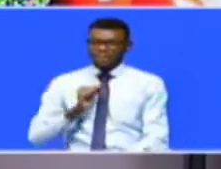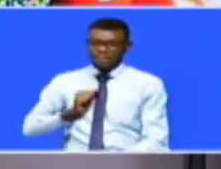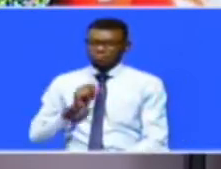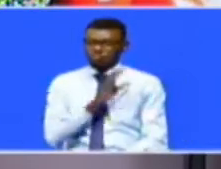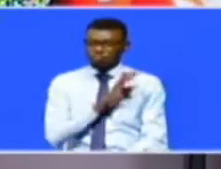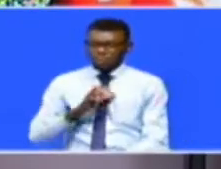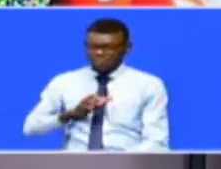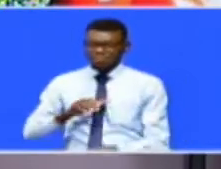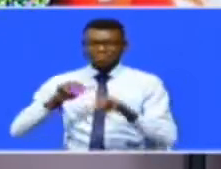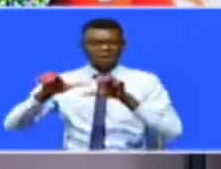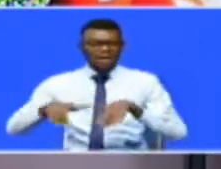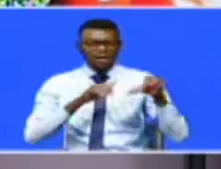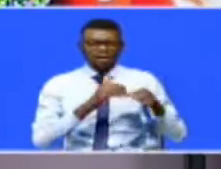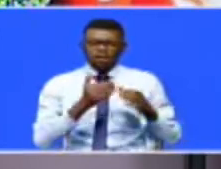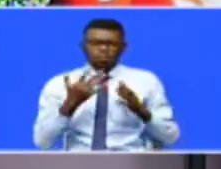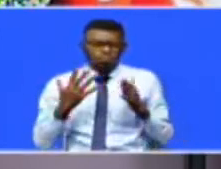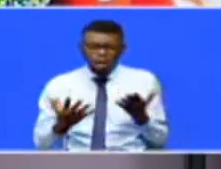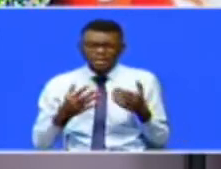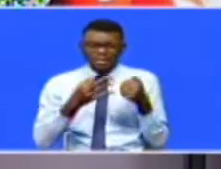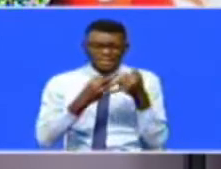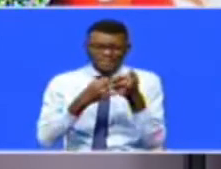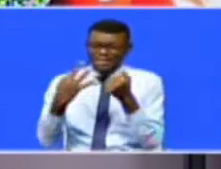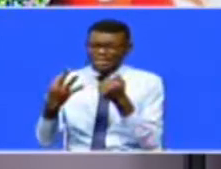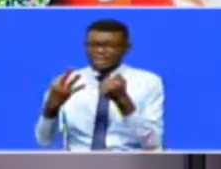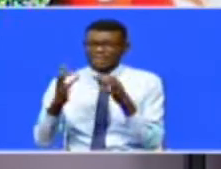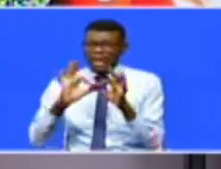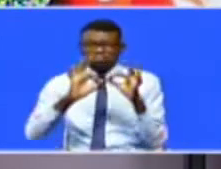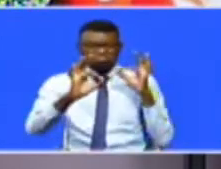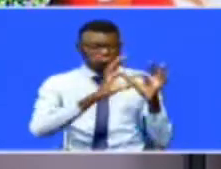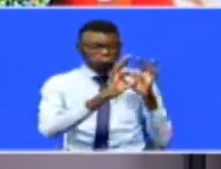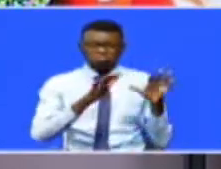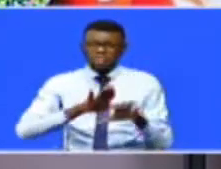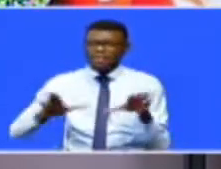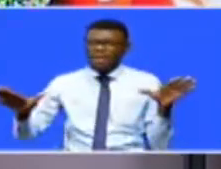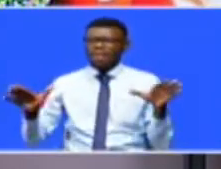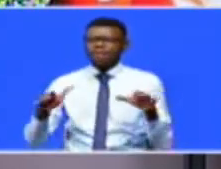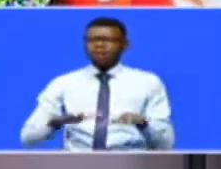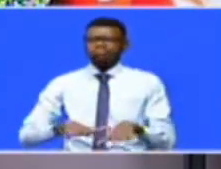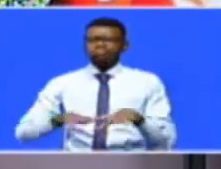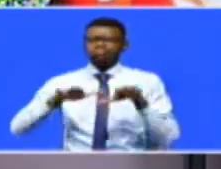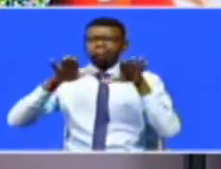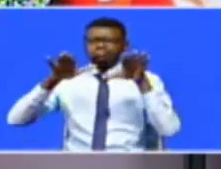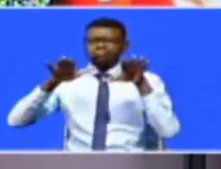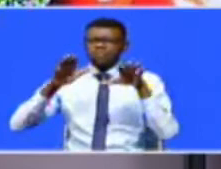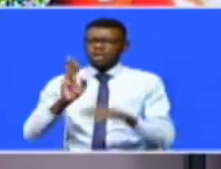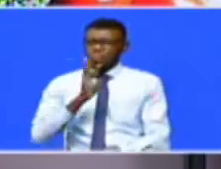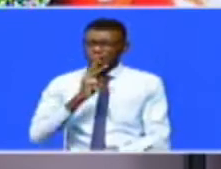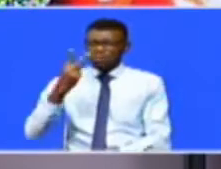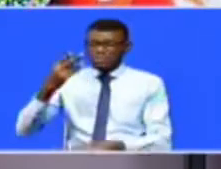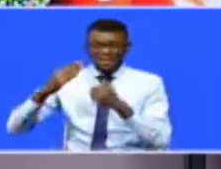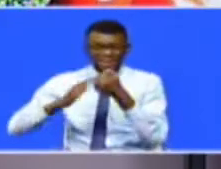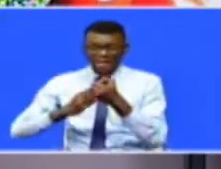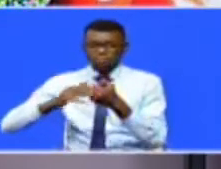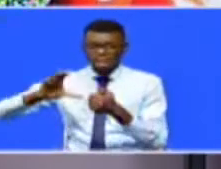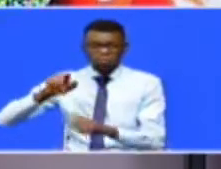on Agriculture that 83,000 hectares of land under crops was affected by flooding in 29 counties.